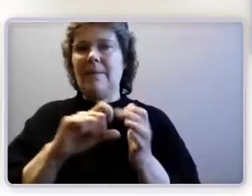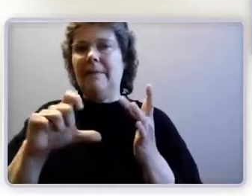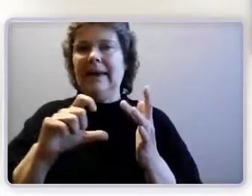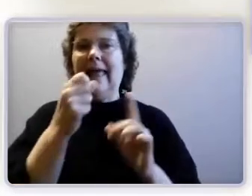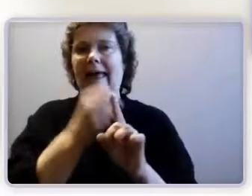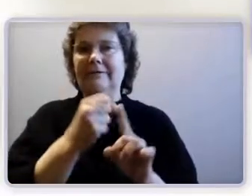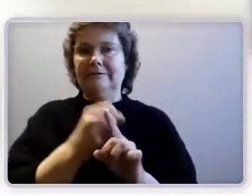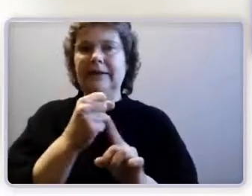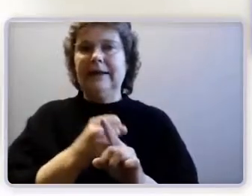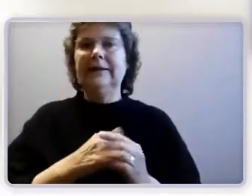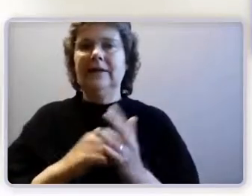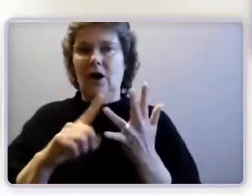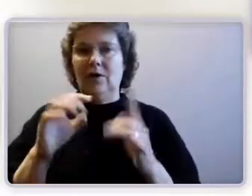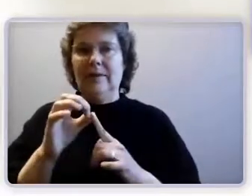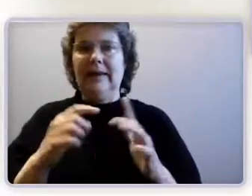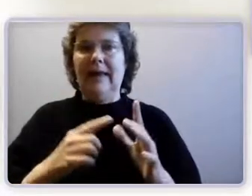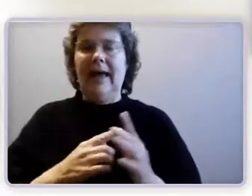very brief